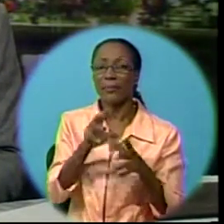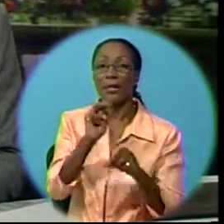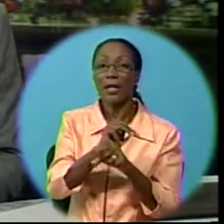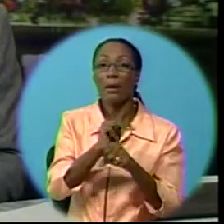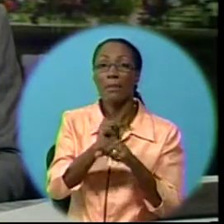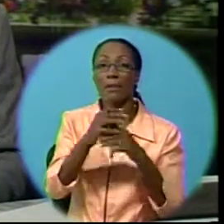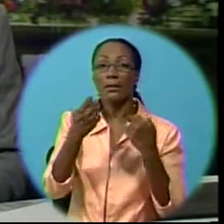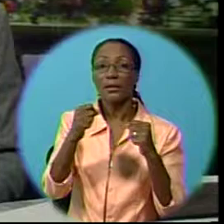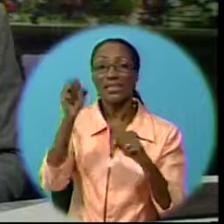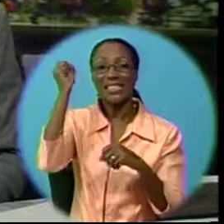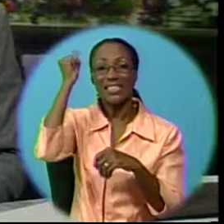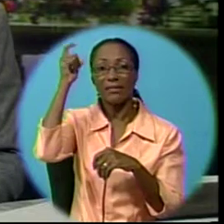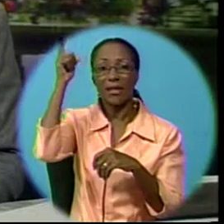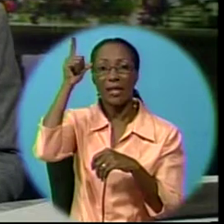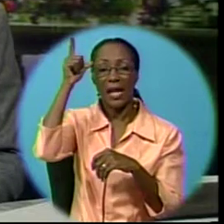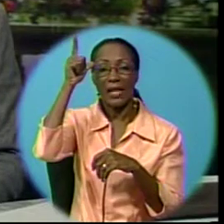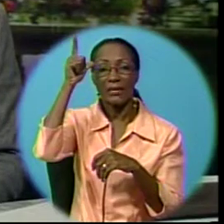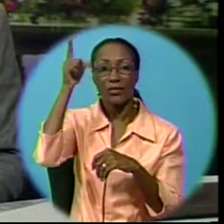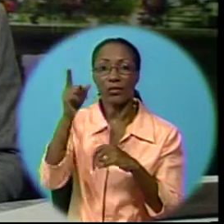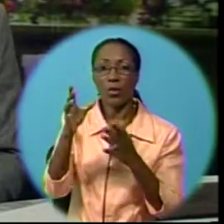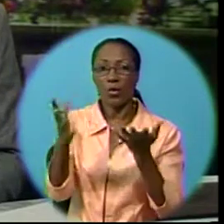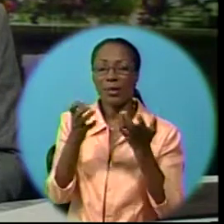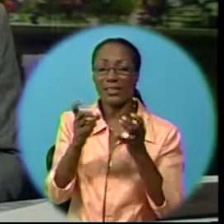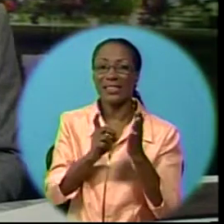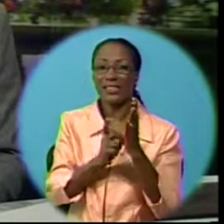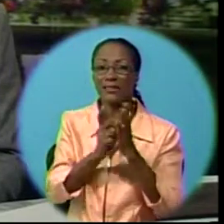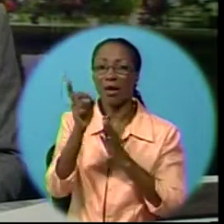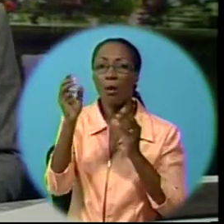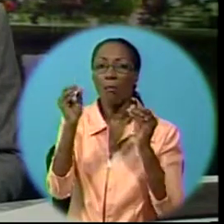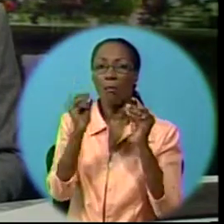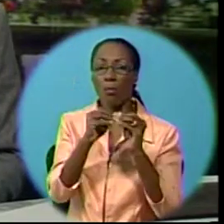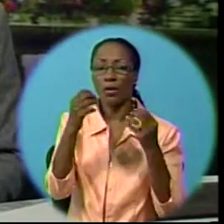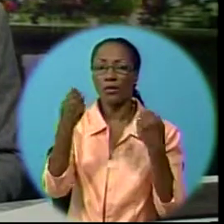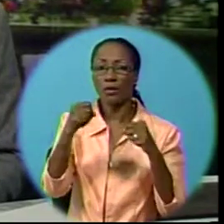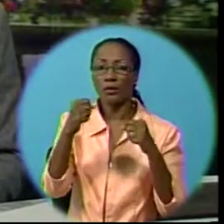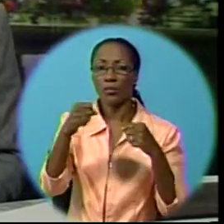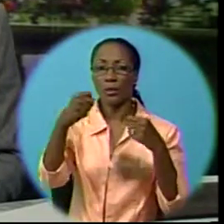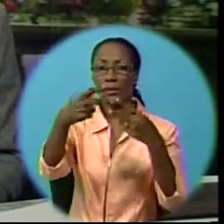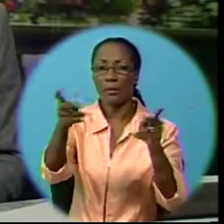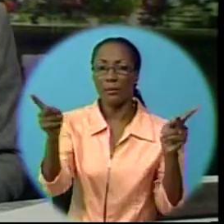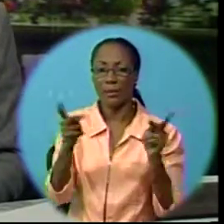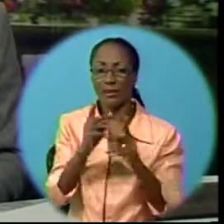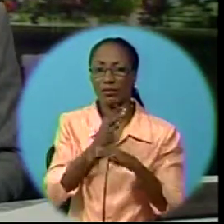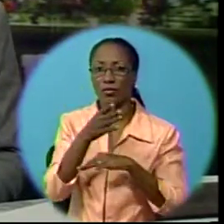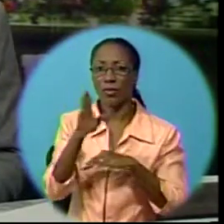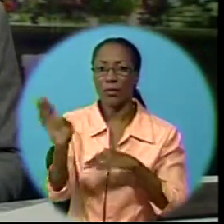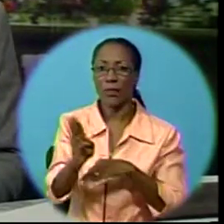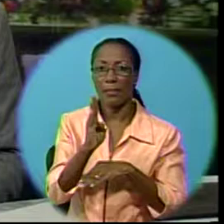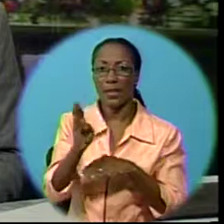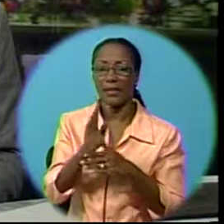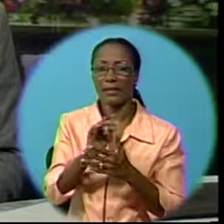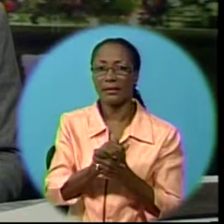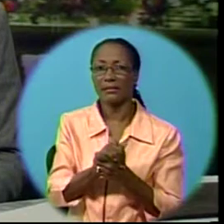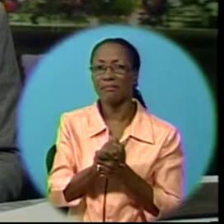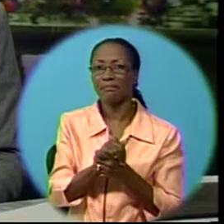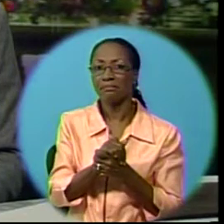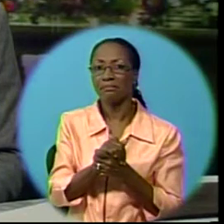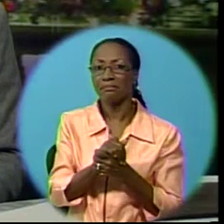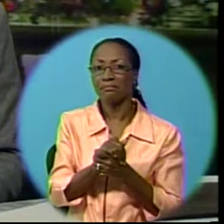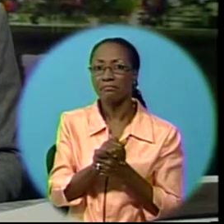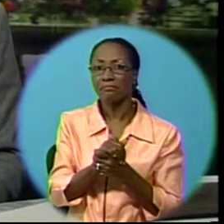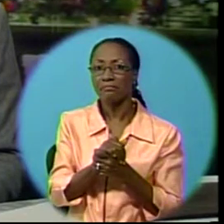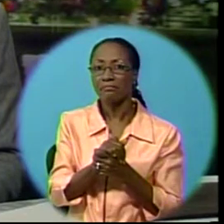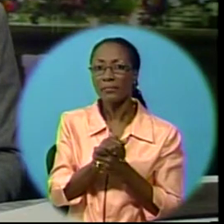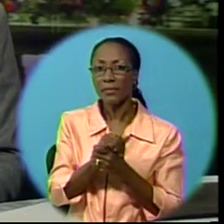Minister of Sport Stephen Lashley is keen to develop more sporting facilities across Barbados. He was speaking during a media briefing